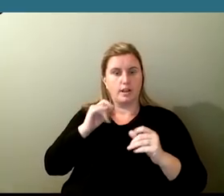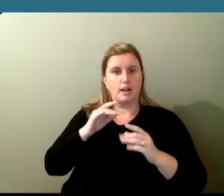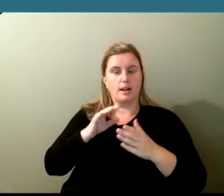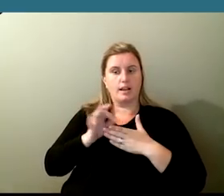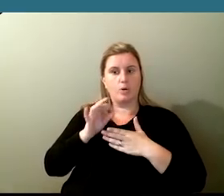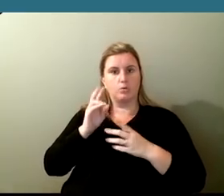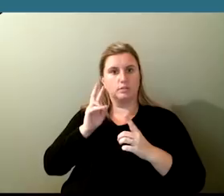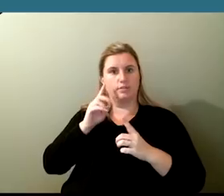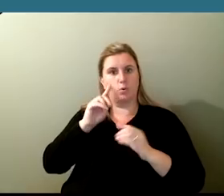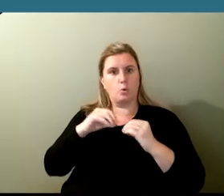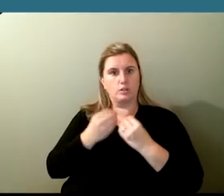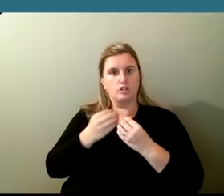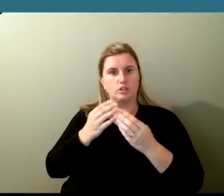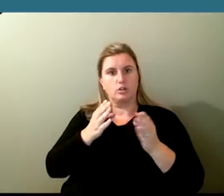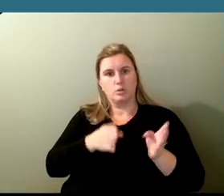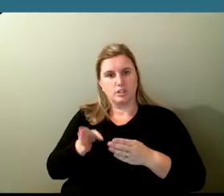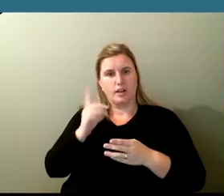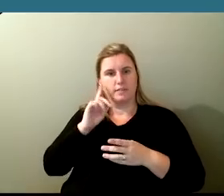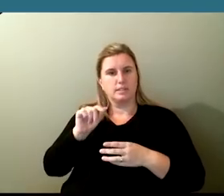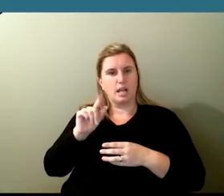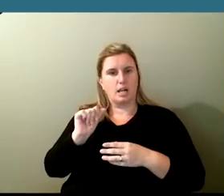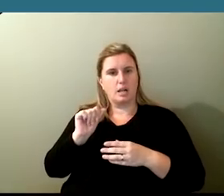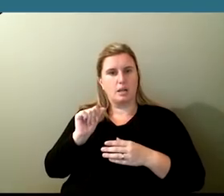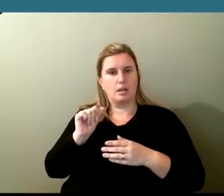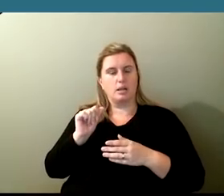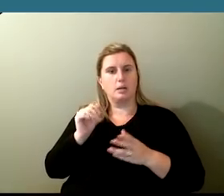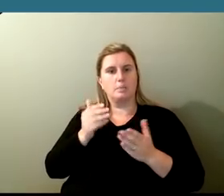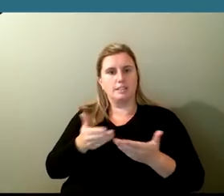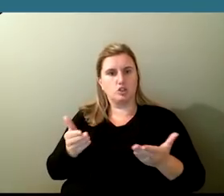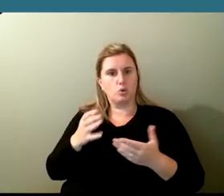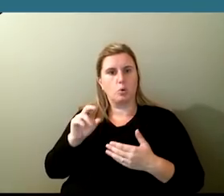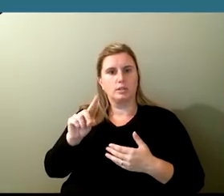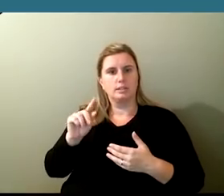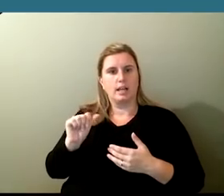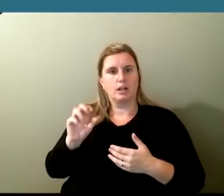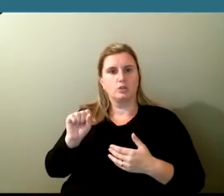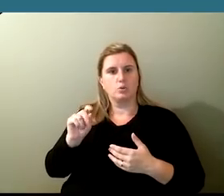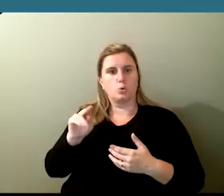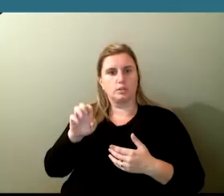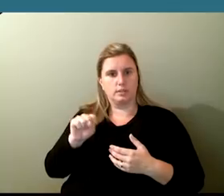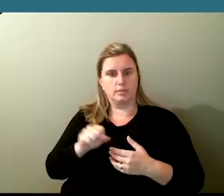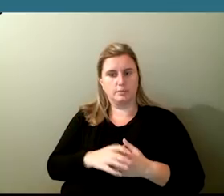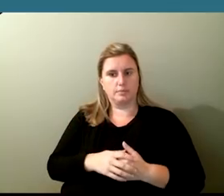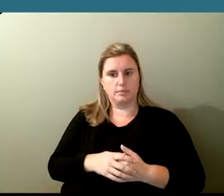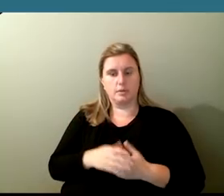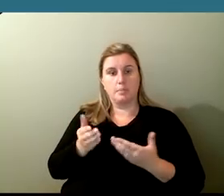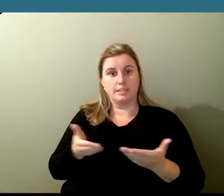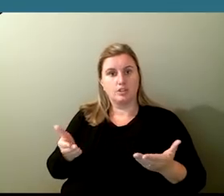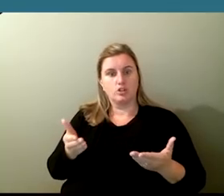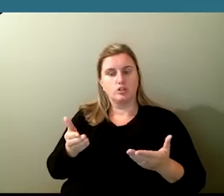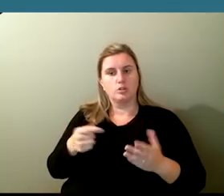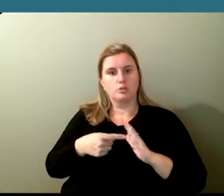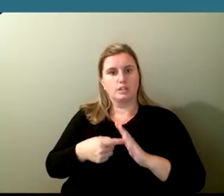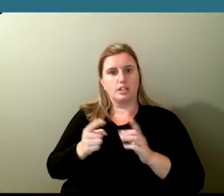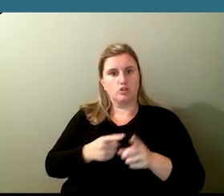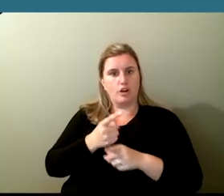for organization of data materials or data sources or data materials. Materials presented